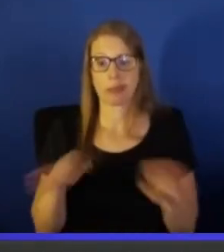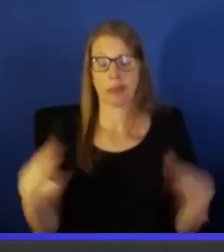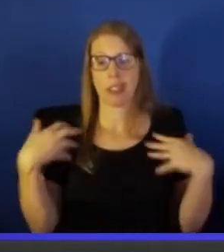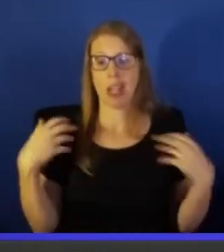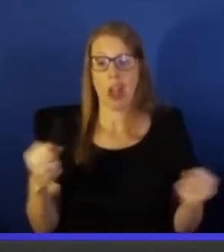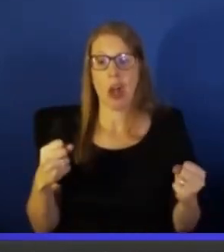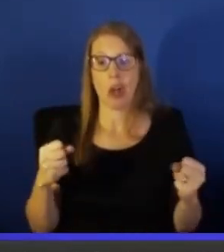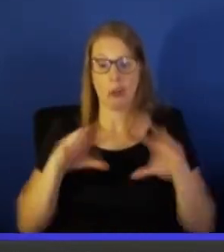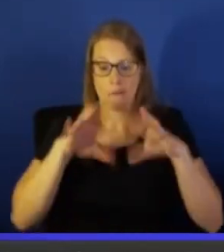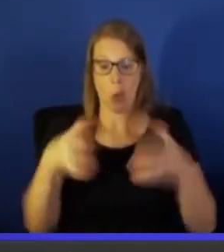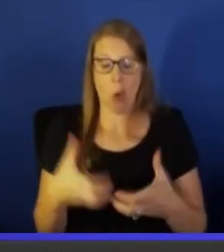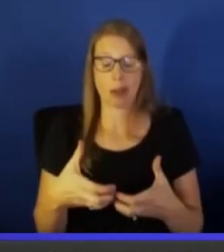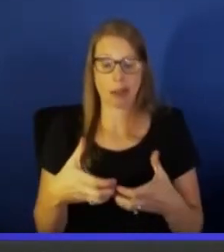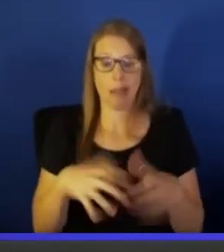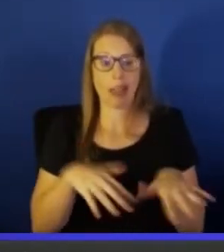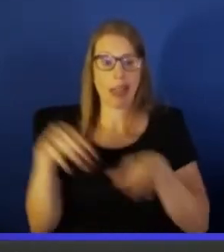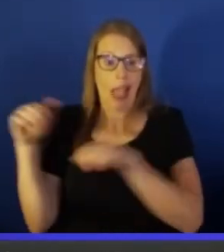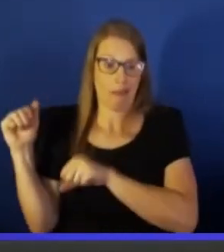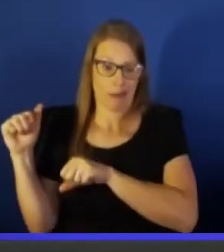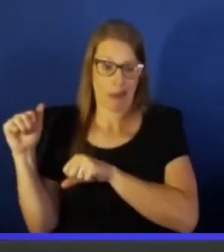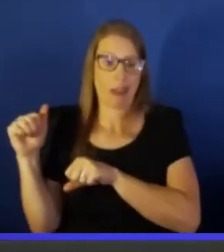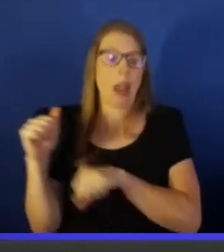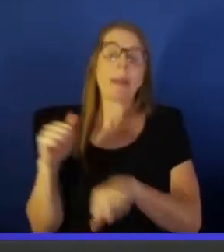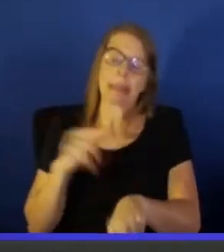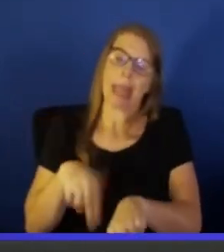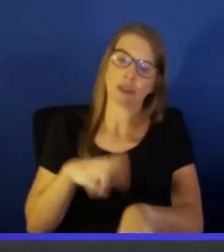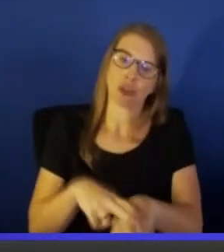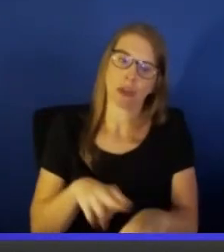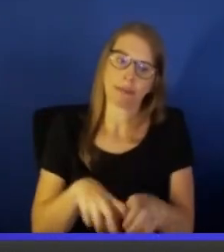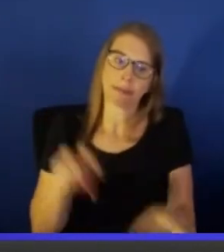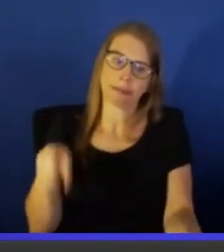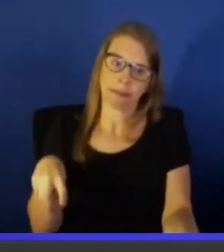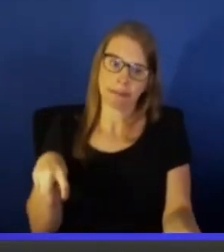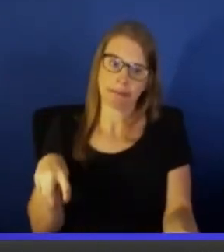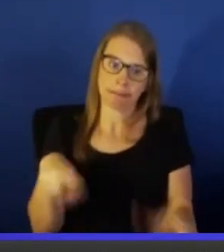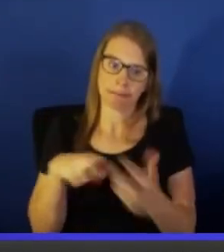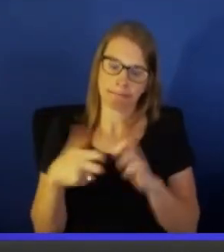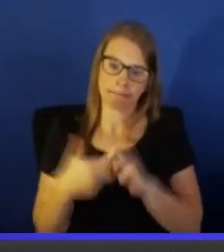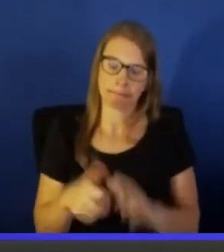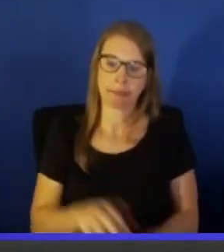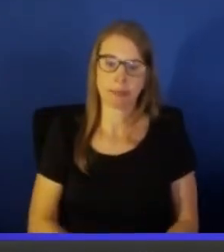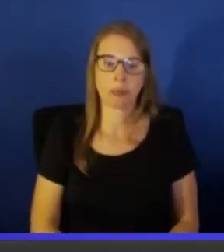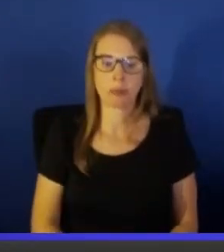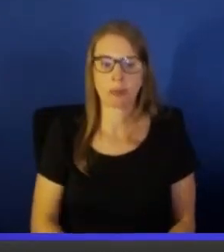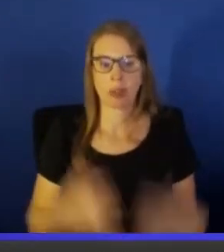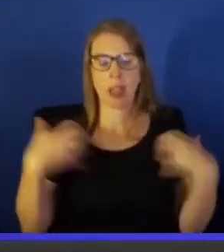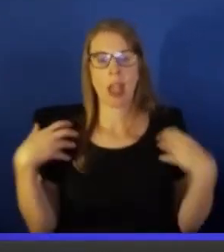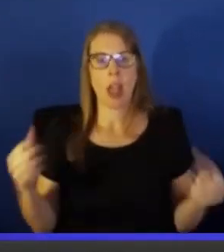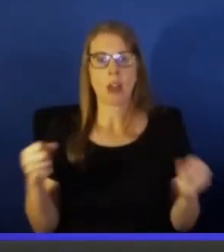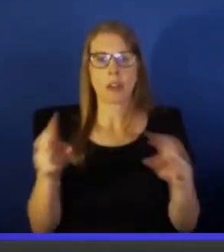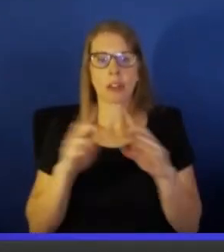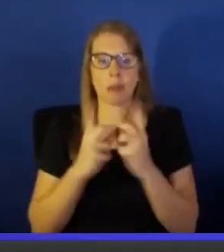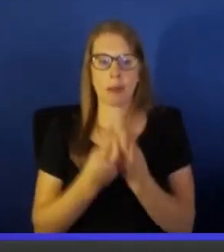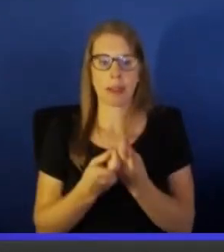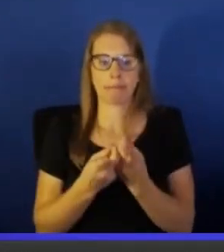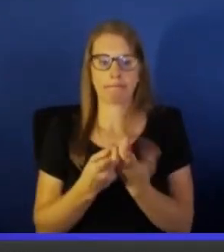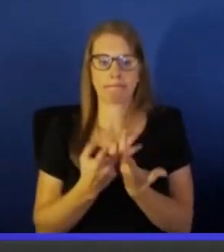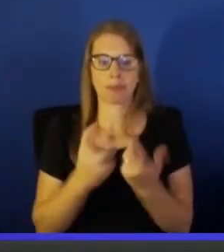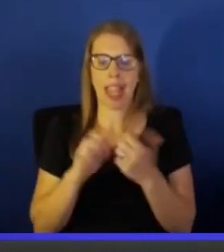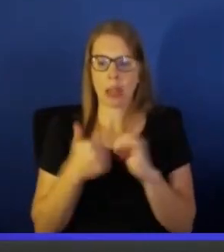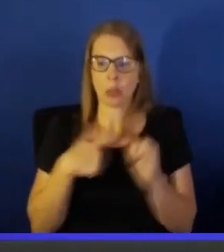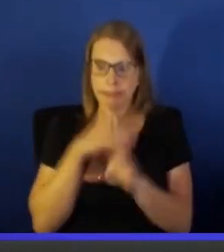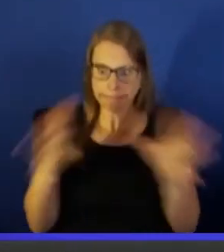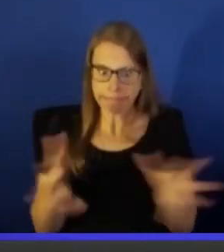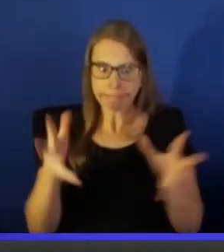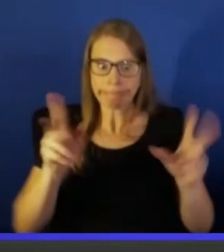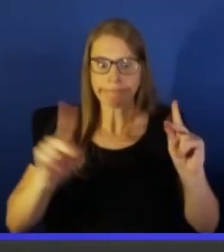is nationally. And so what I've been really focusing on at the health department is how do we build these folks back up? How do we give them a